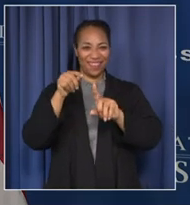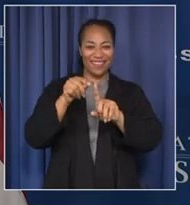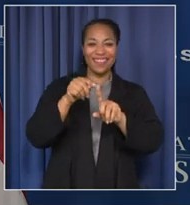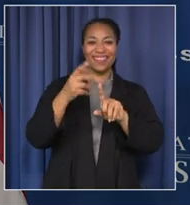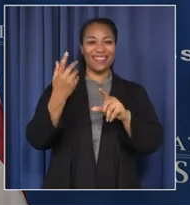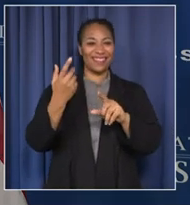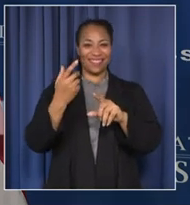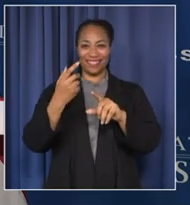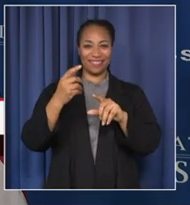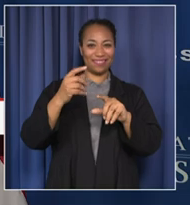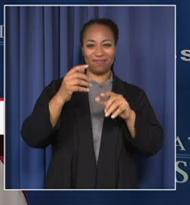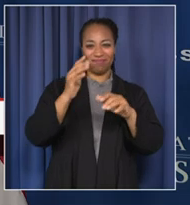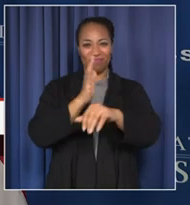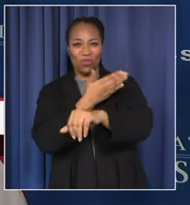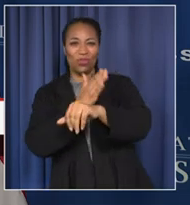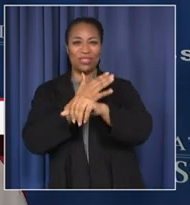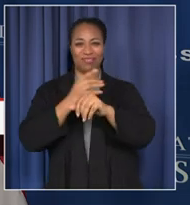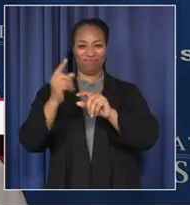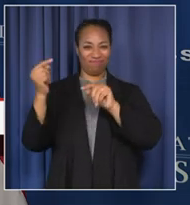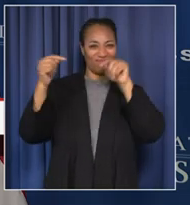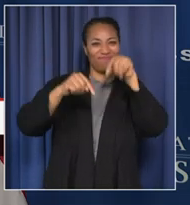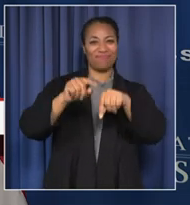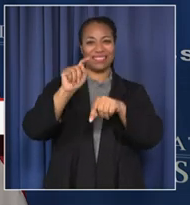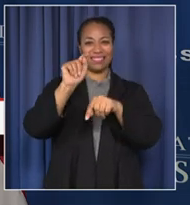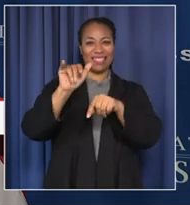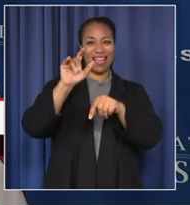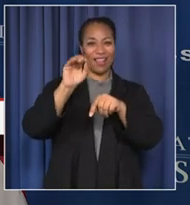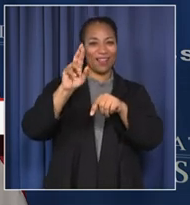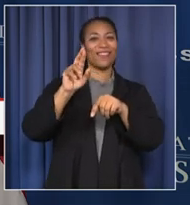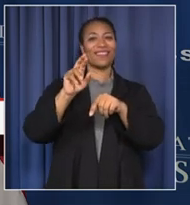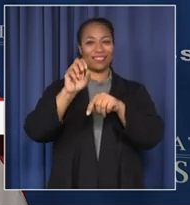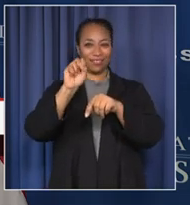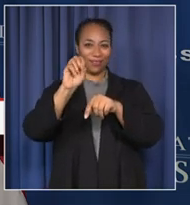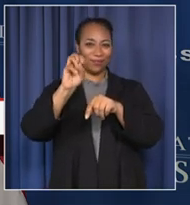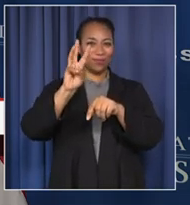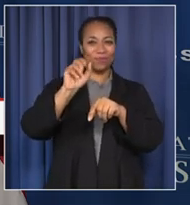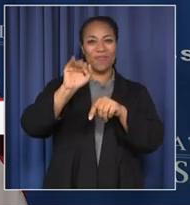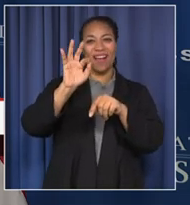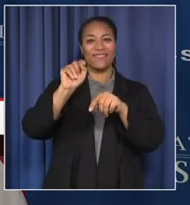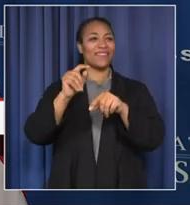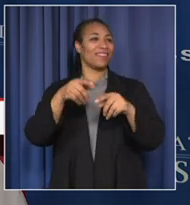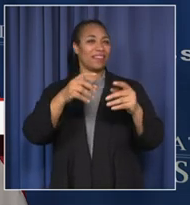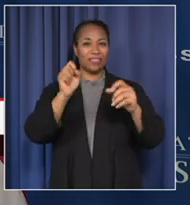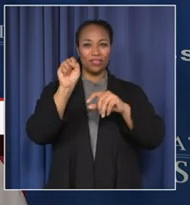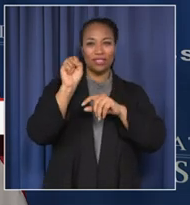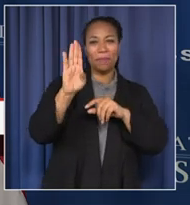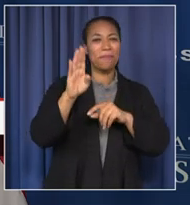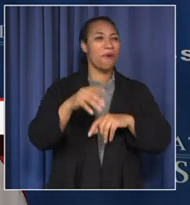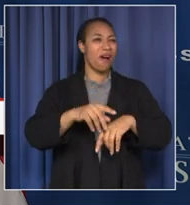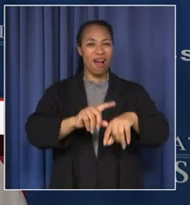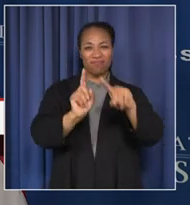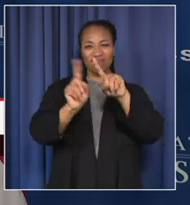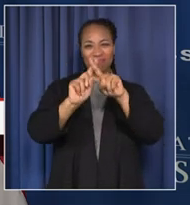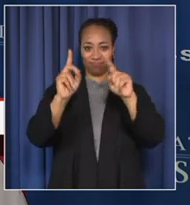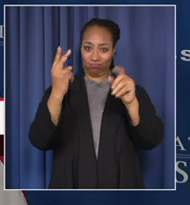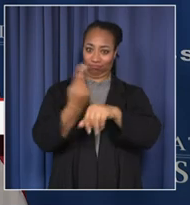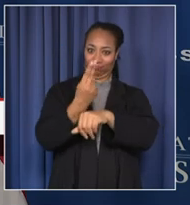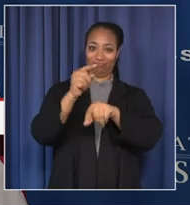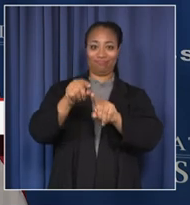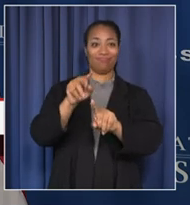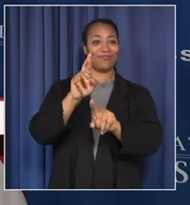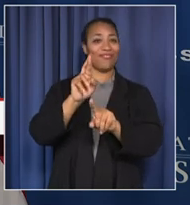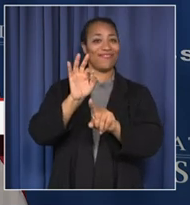ours, Mayor Bowser told the crowd, we do big things. Yet, President Trump, sitting just blocks away from Mayor Bowser's office, has said